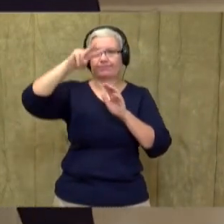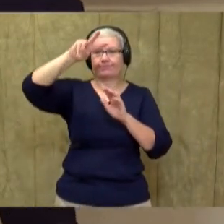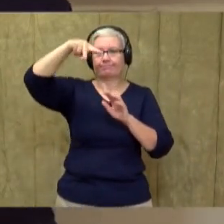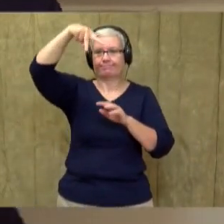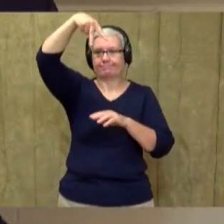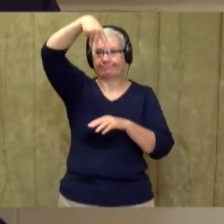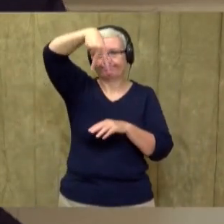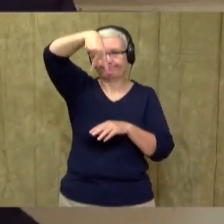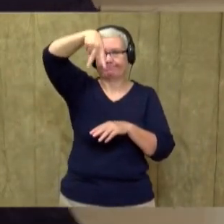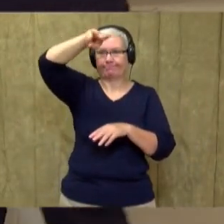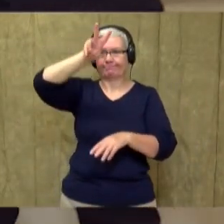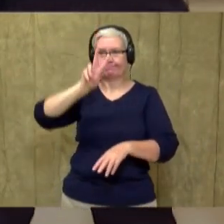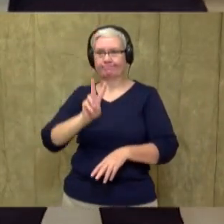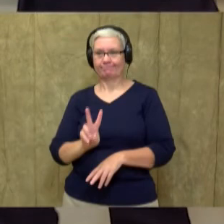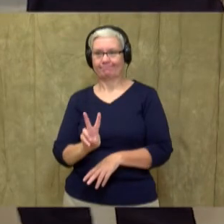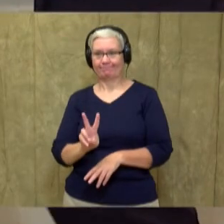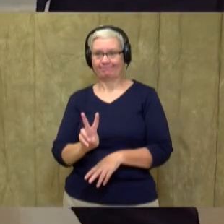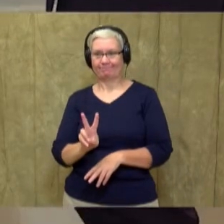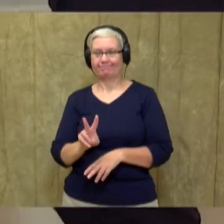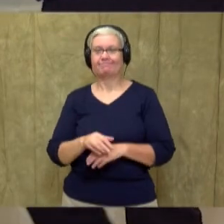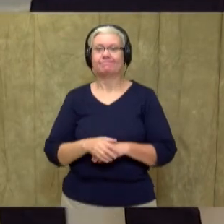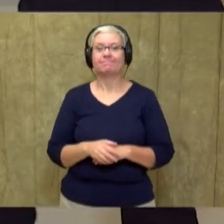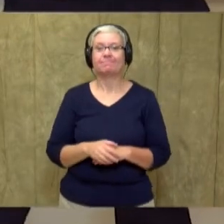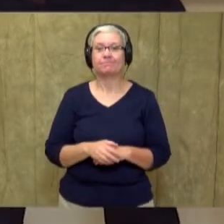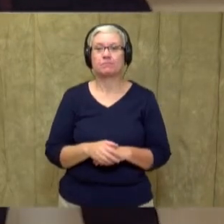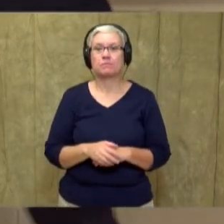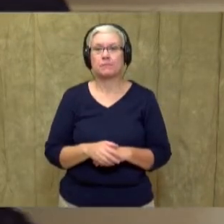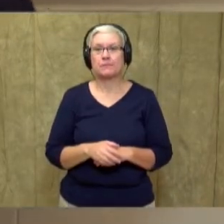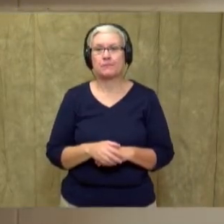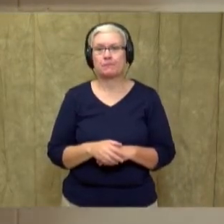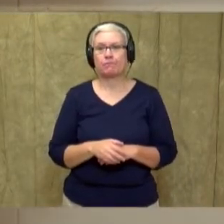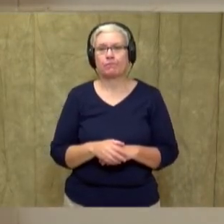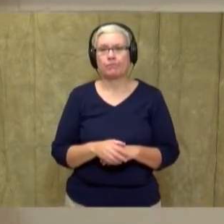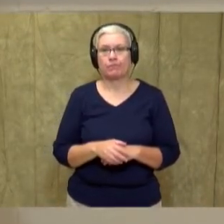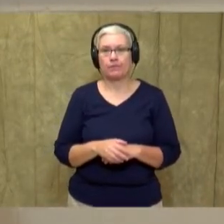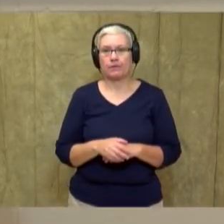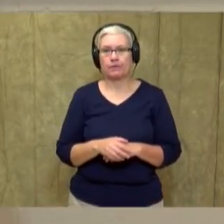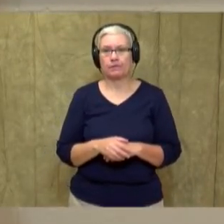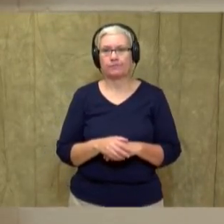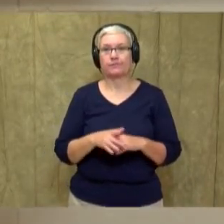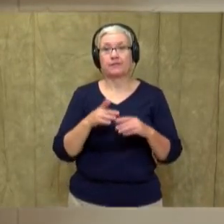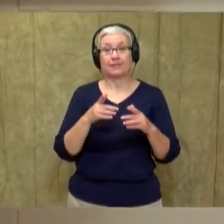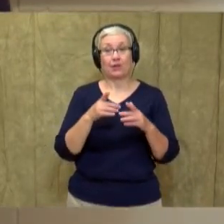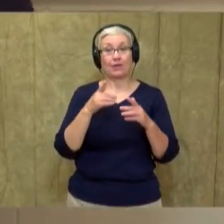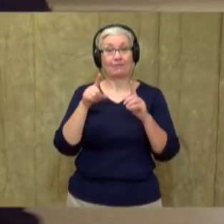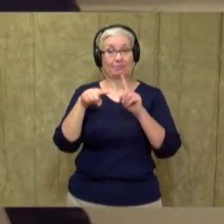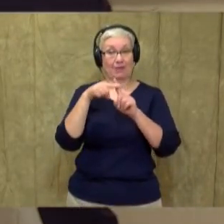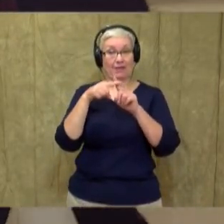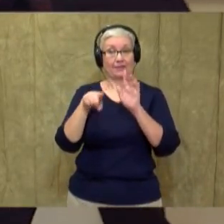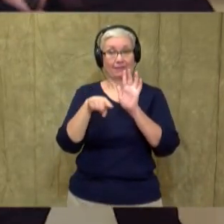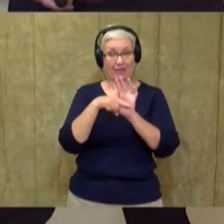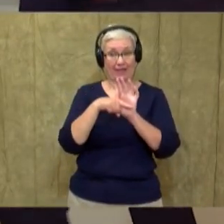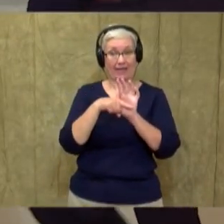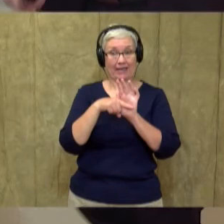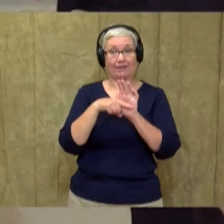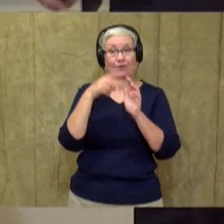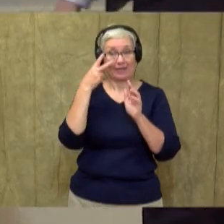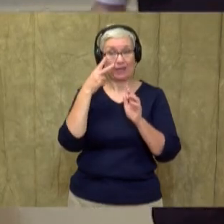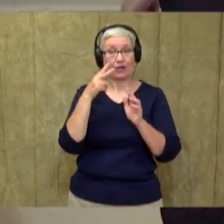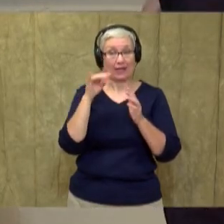flipped our graph before, and so you want to think about whether or not this leading value is a positive or negative value